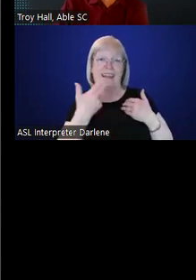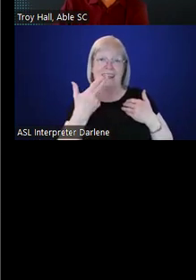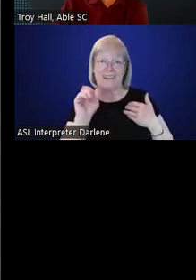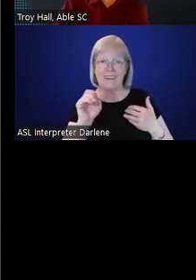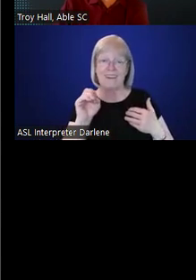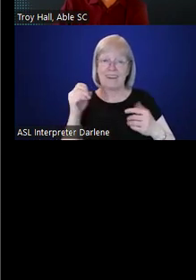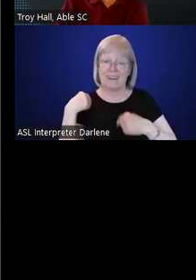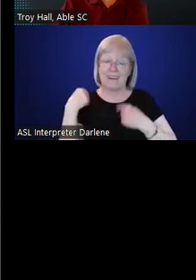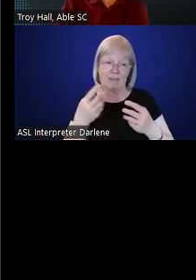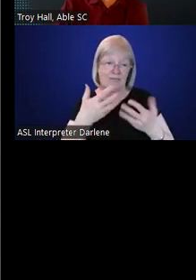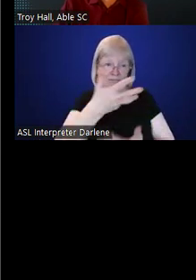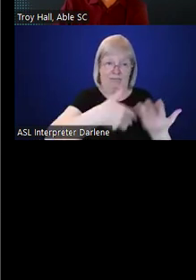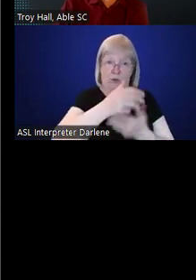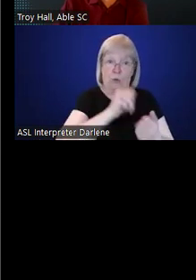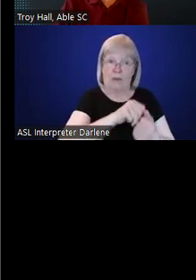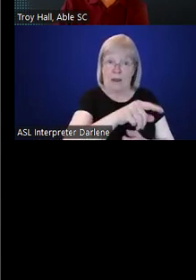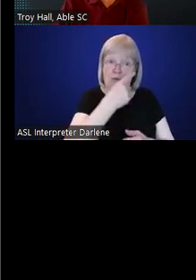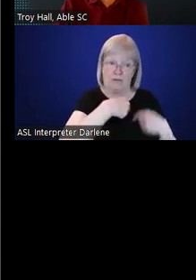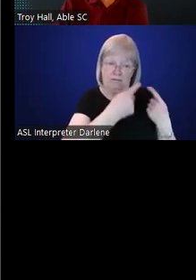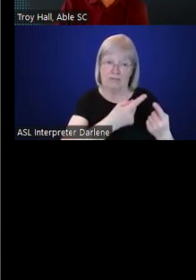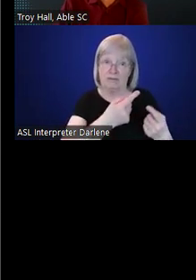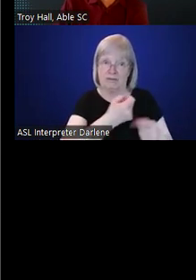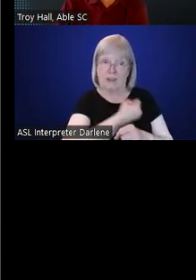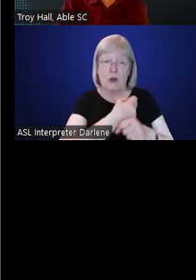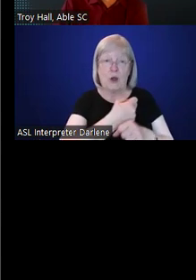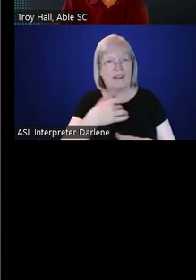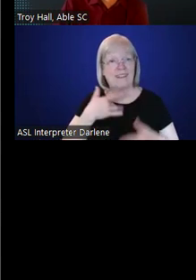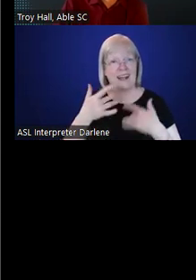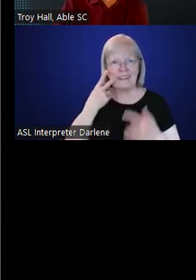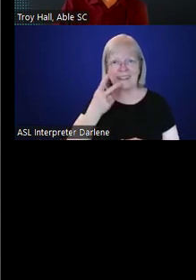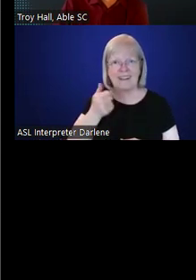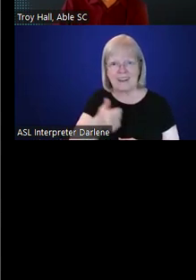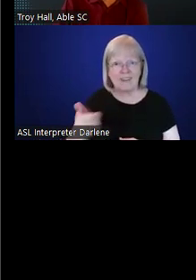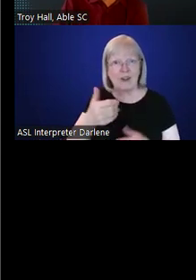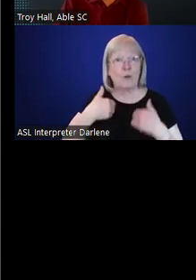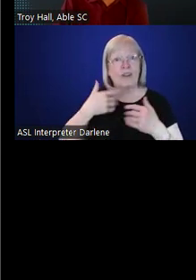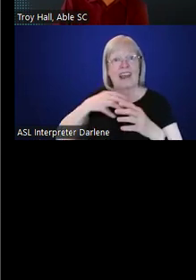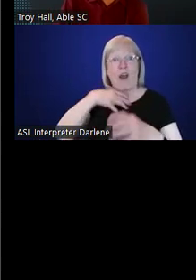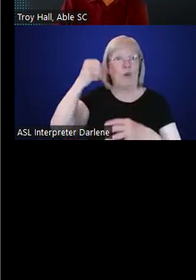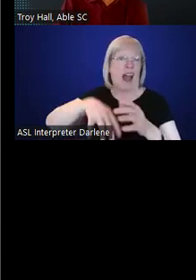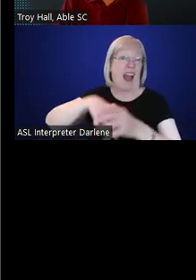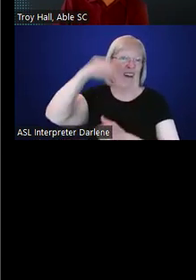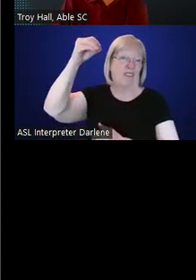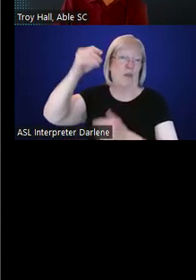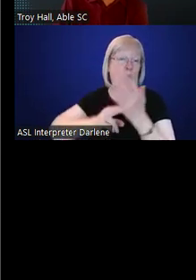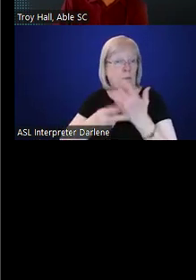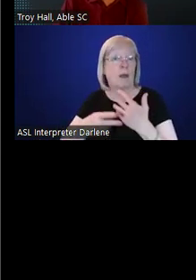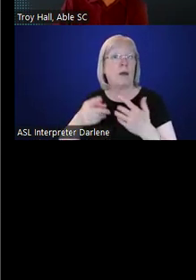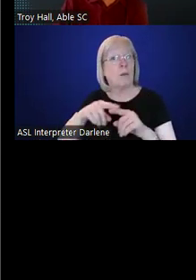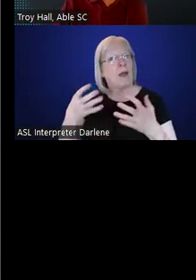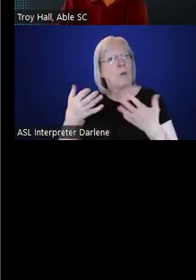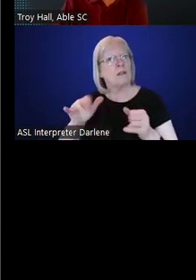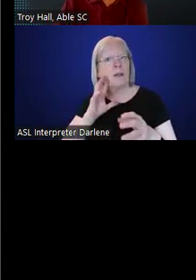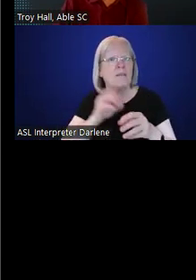for some time. And so I think that's really exciting to see our youth rising up, that even though they're getting older, they want to be able to be a part of